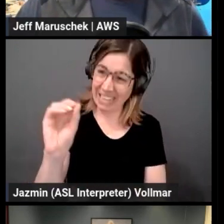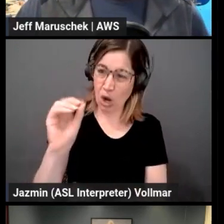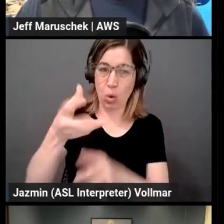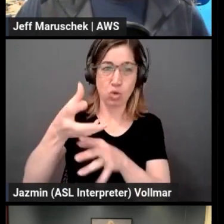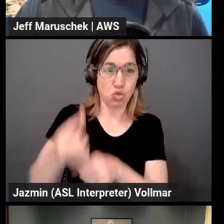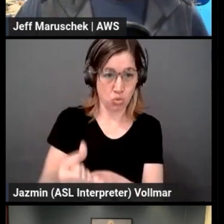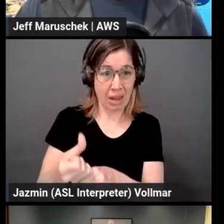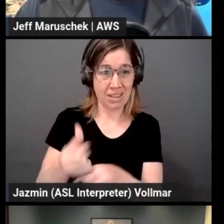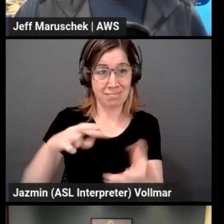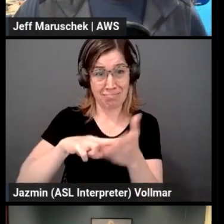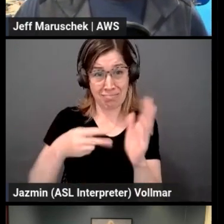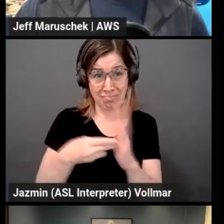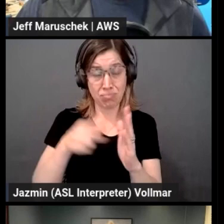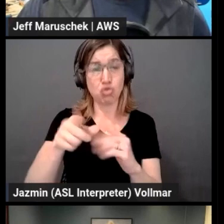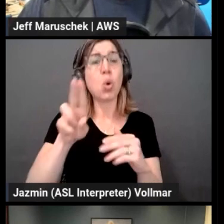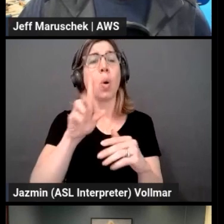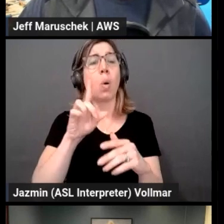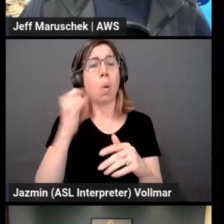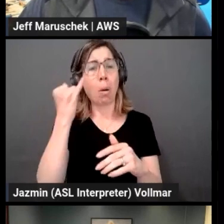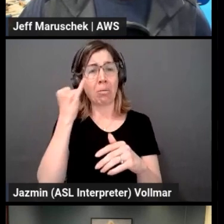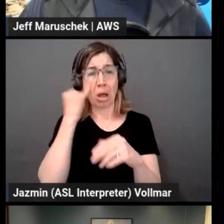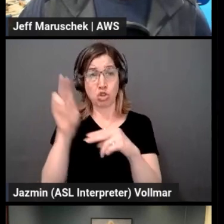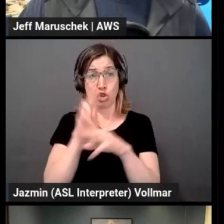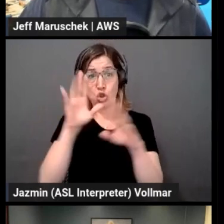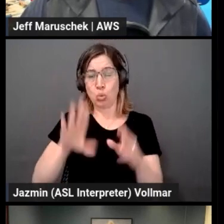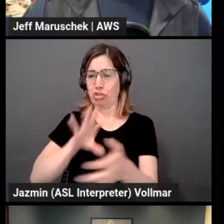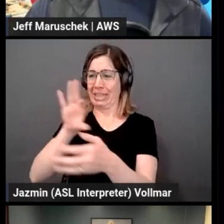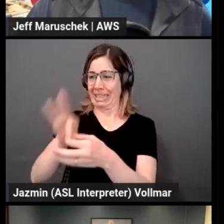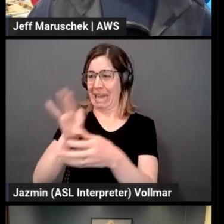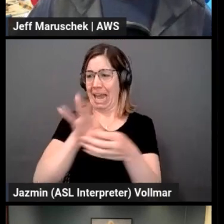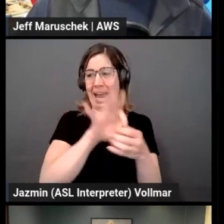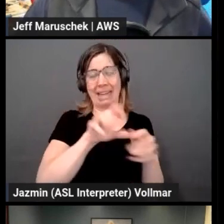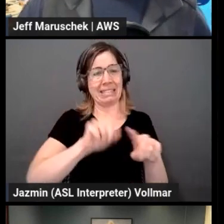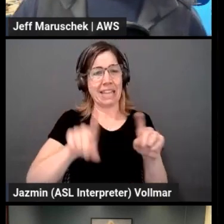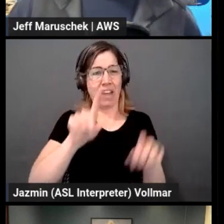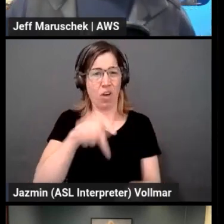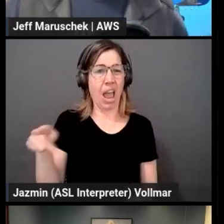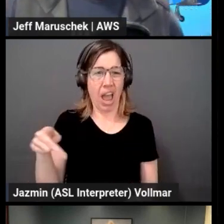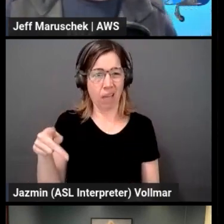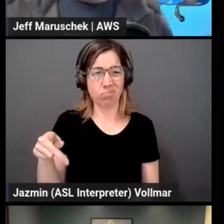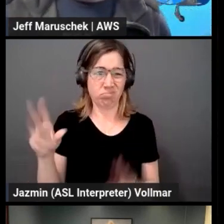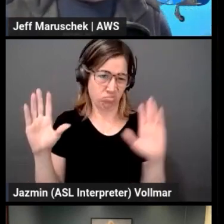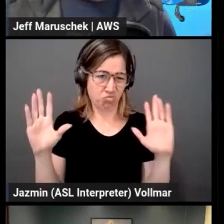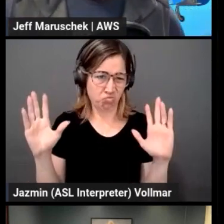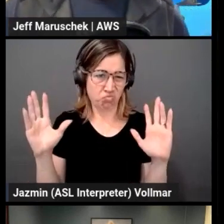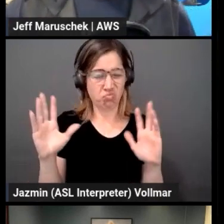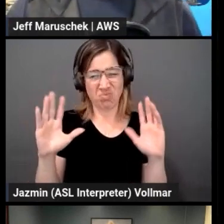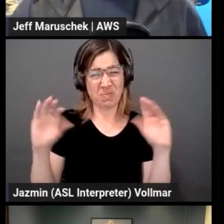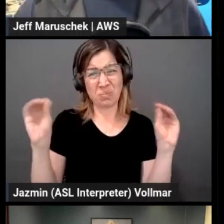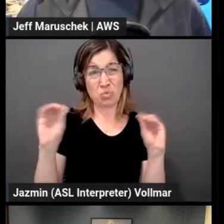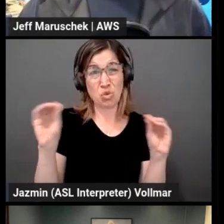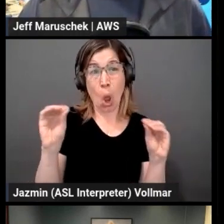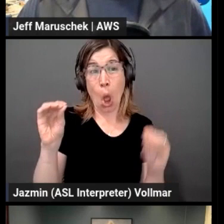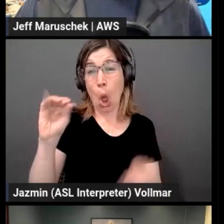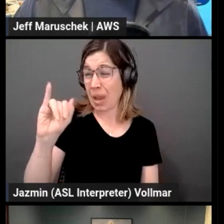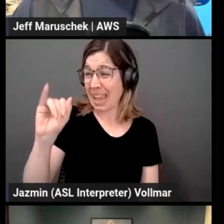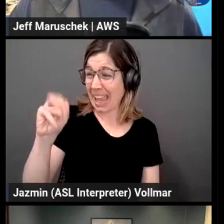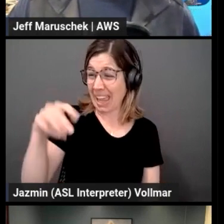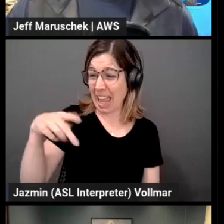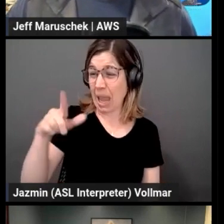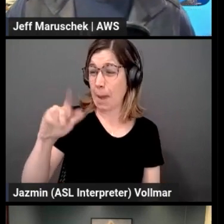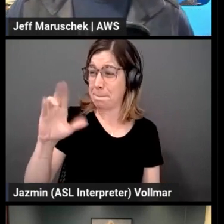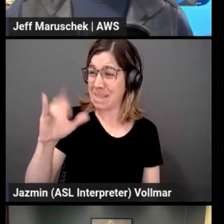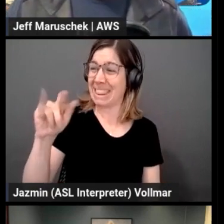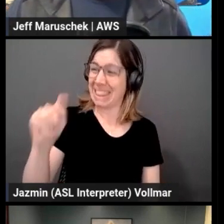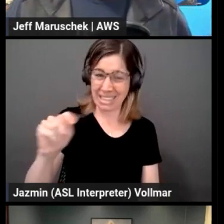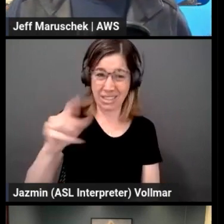have users connecting to different applications, so you using an app application, that there's not an implicit trust. It's not that if you're on the